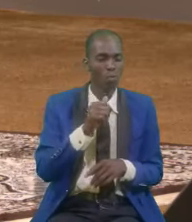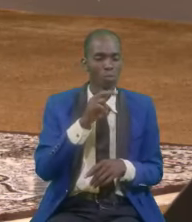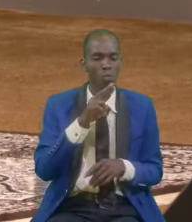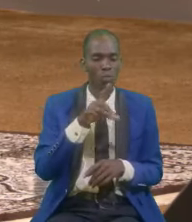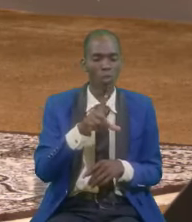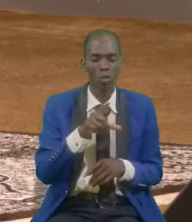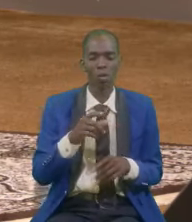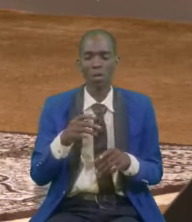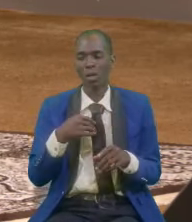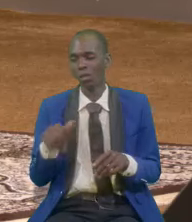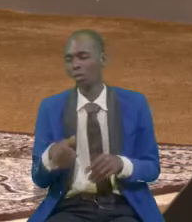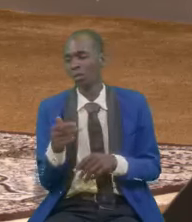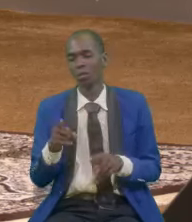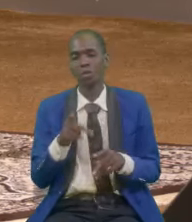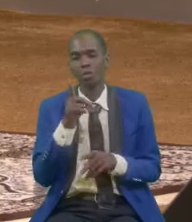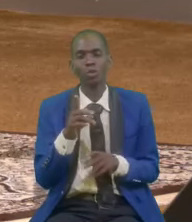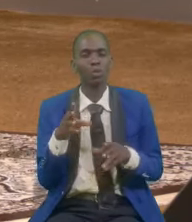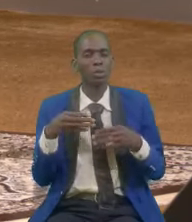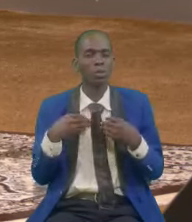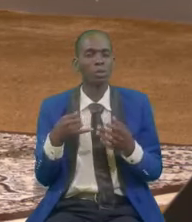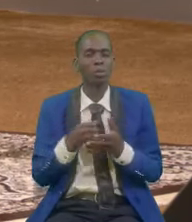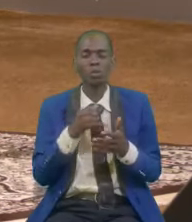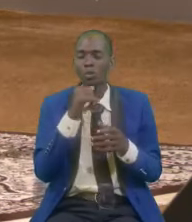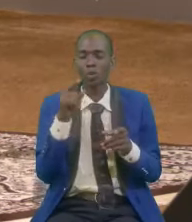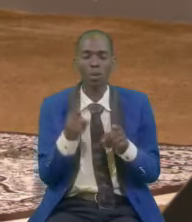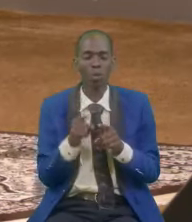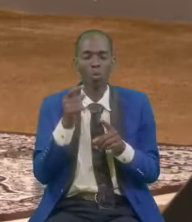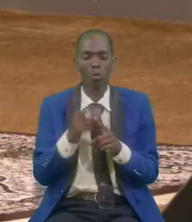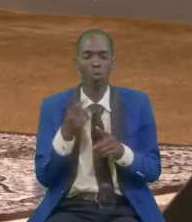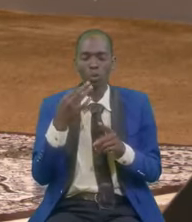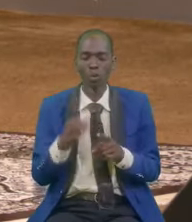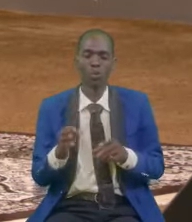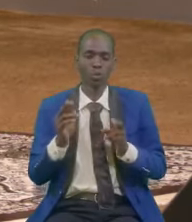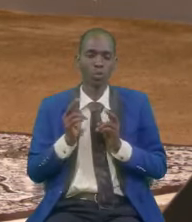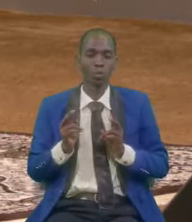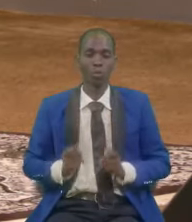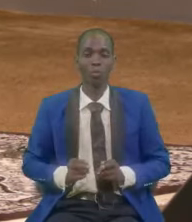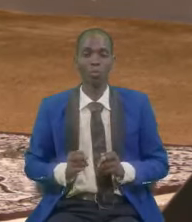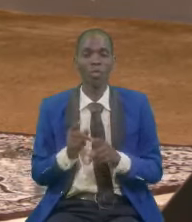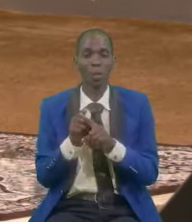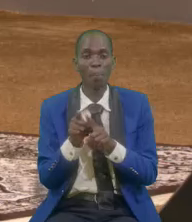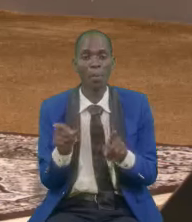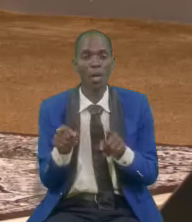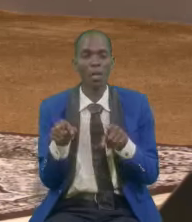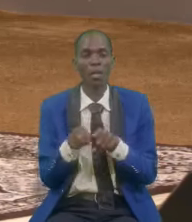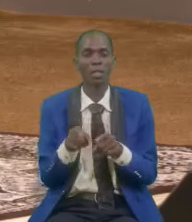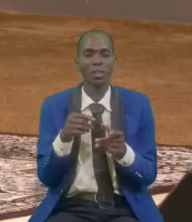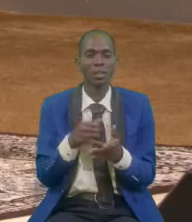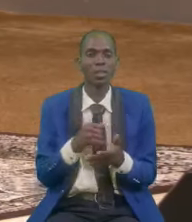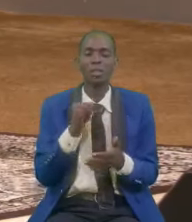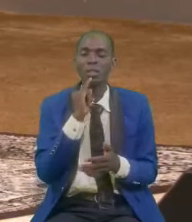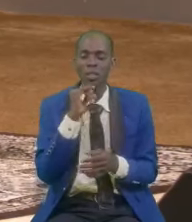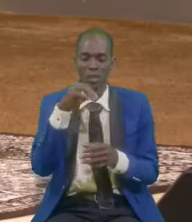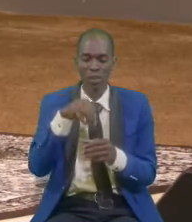received it not as the word of men, but as it is in